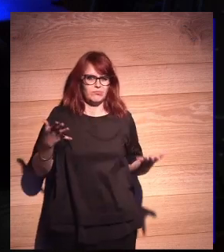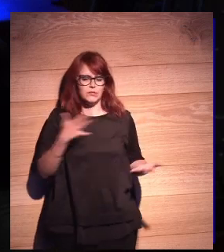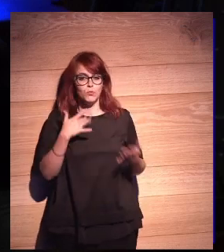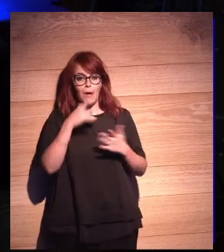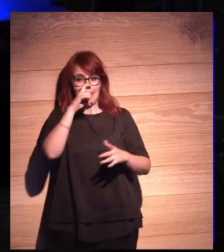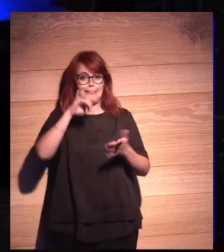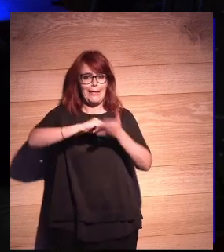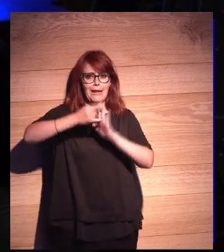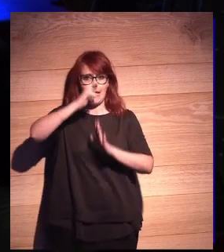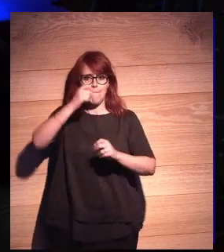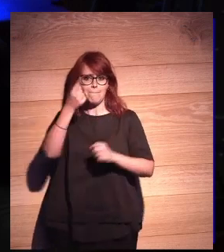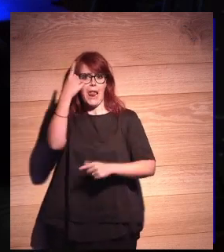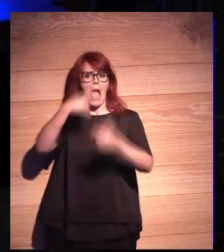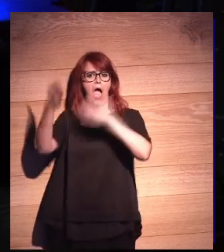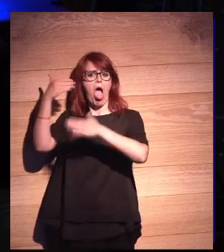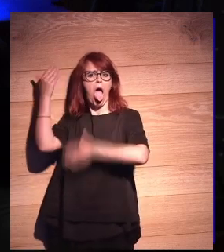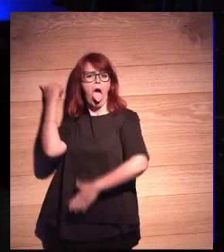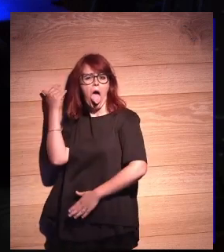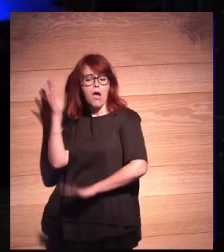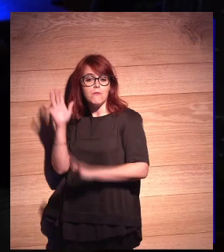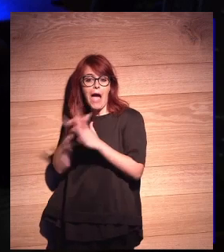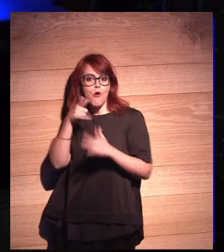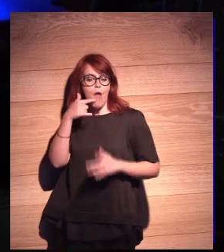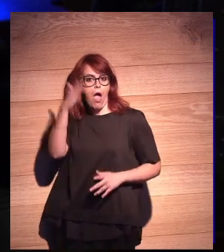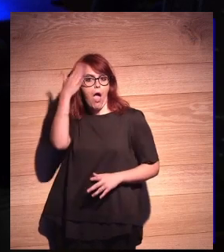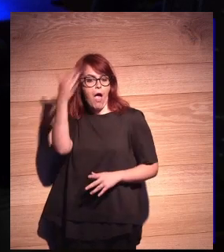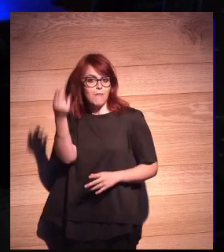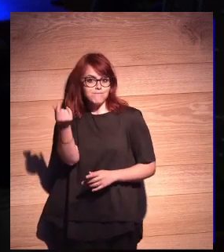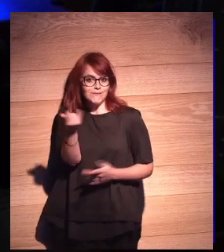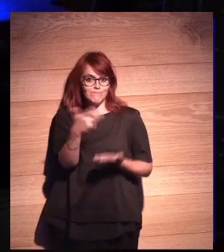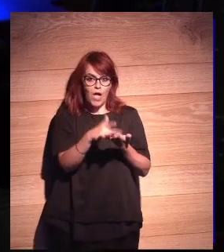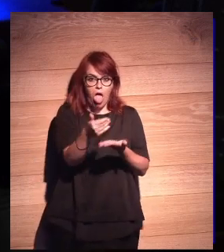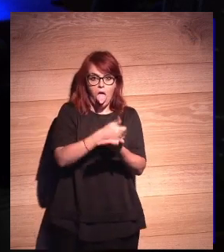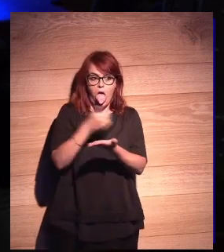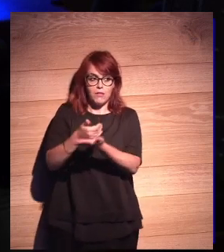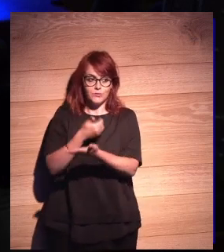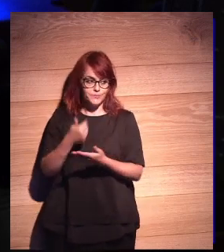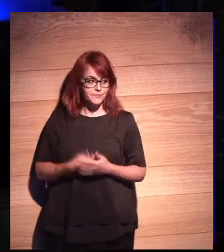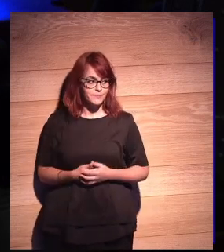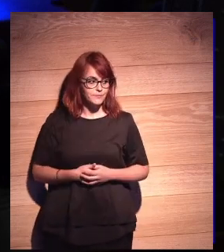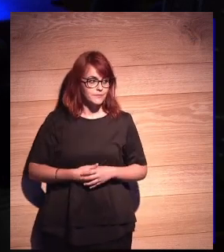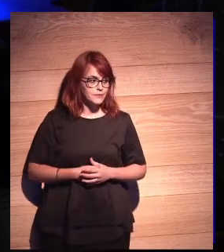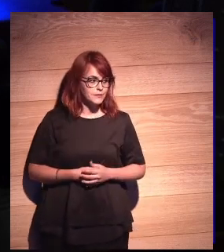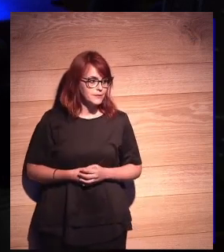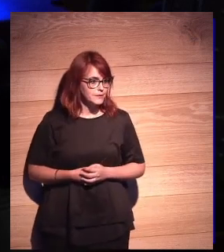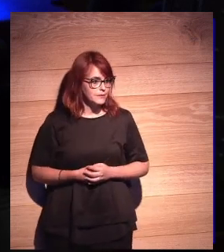amazing from a technique that has thousands of years. It is fully capitalized.